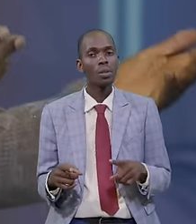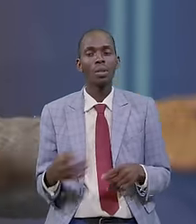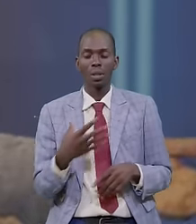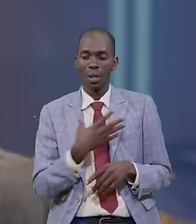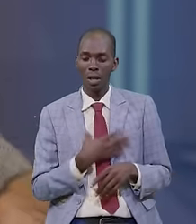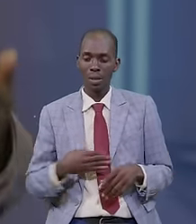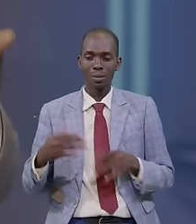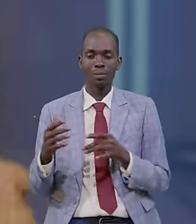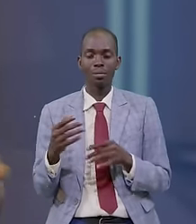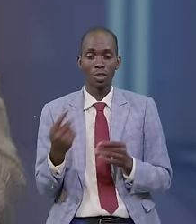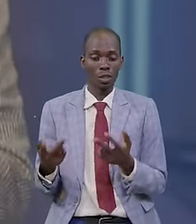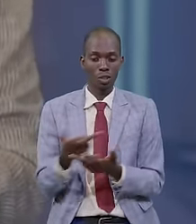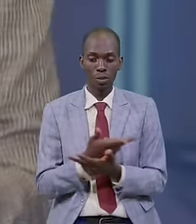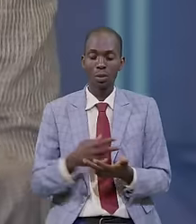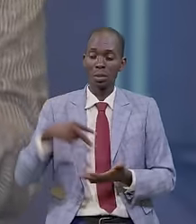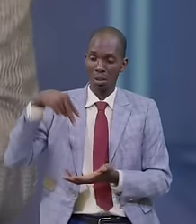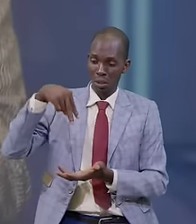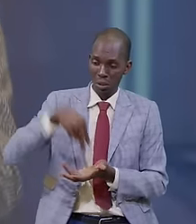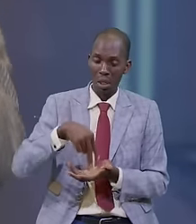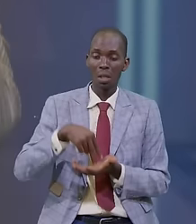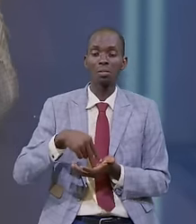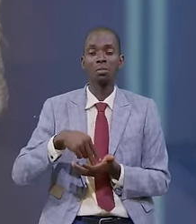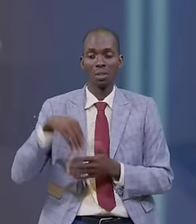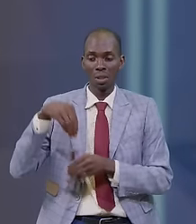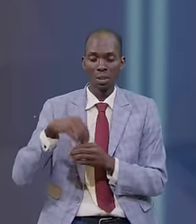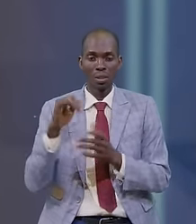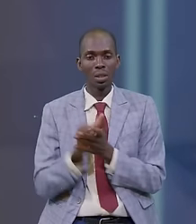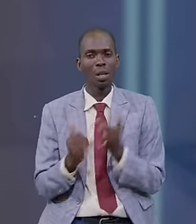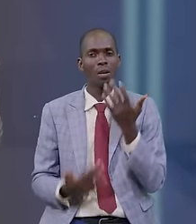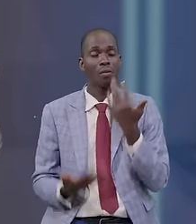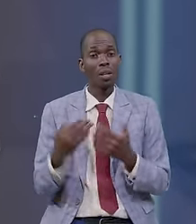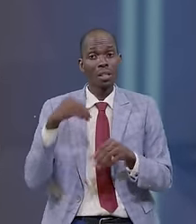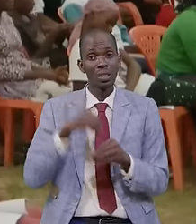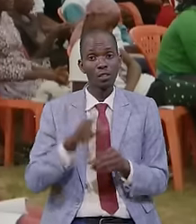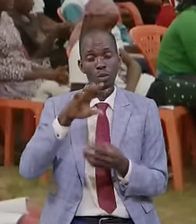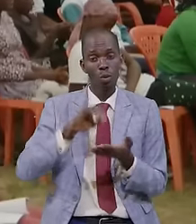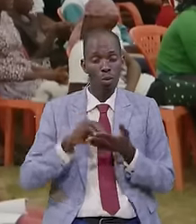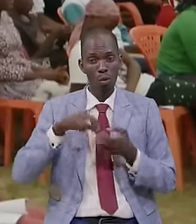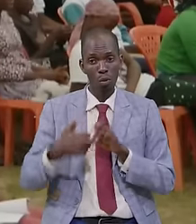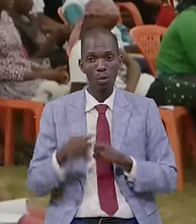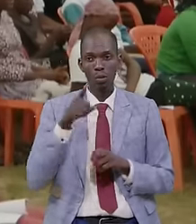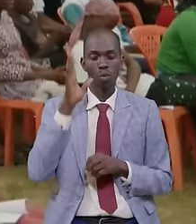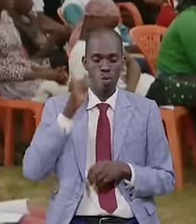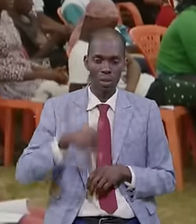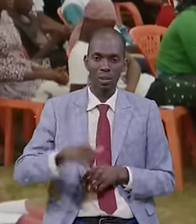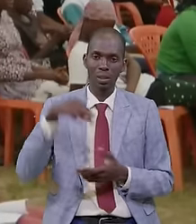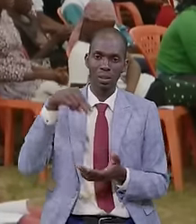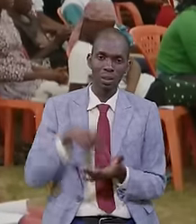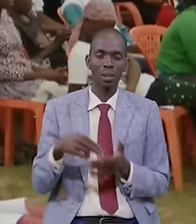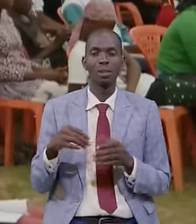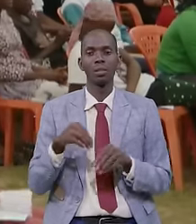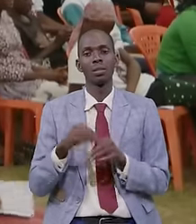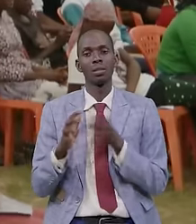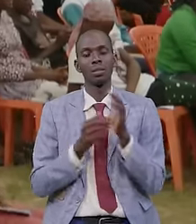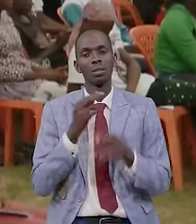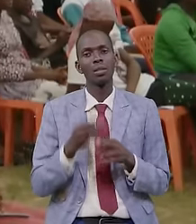matter furnace or fire or problem, we will stand up. And Nebuchadnezzar came